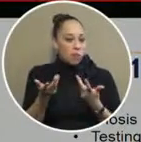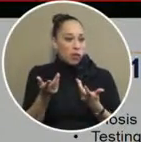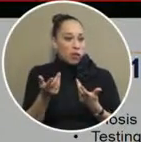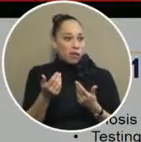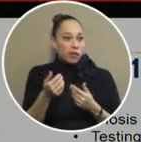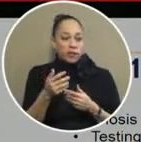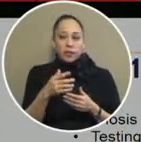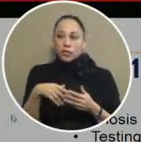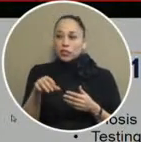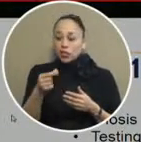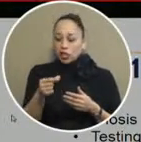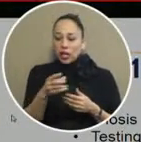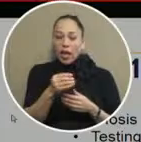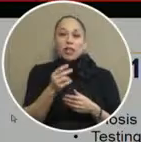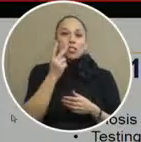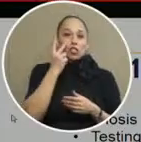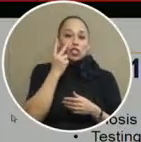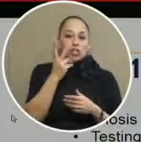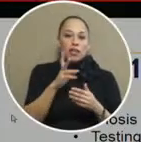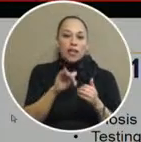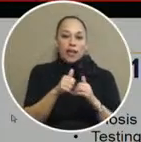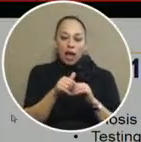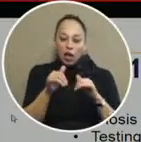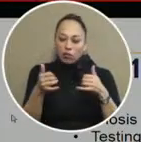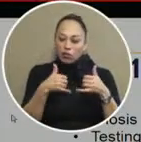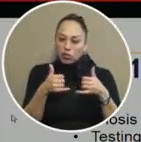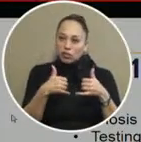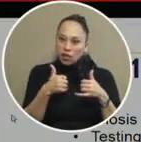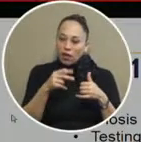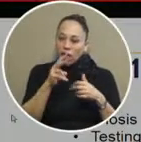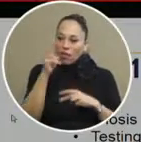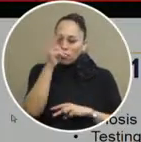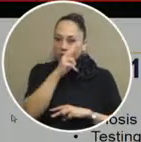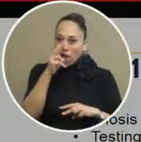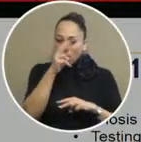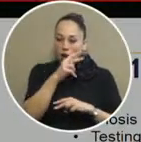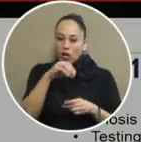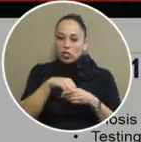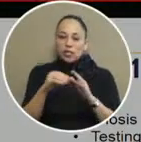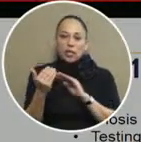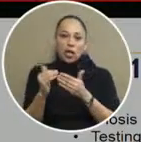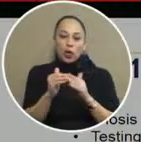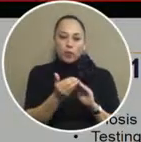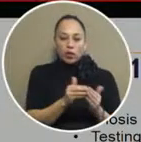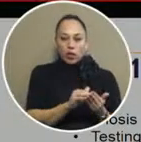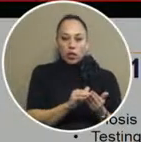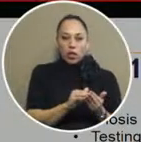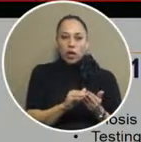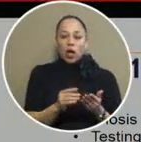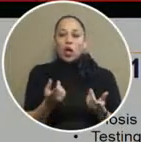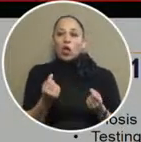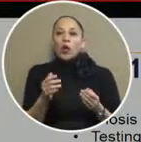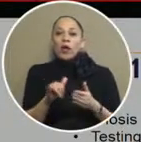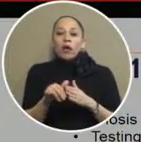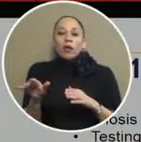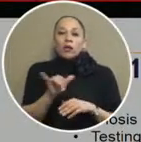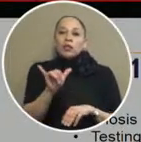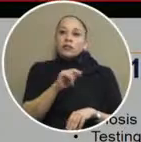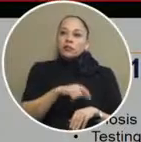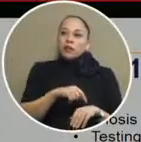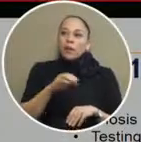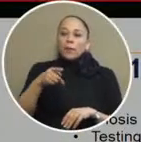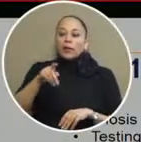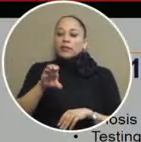immunoglobulin G and see how prevalent the virus has been in the community, while doing at the same time